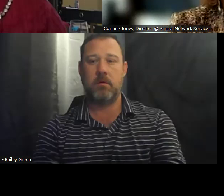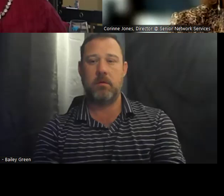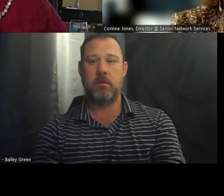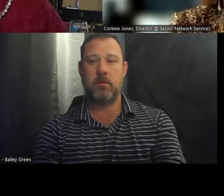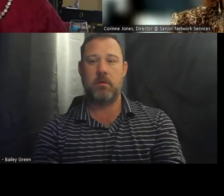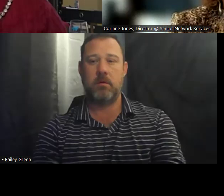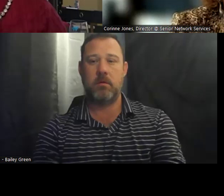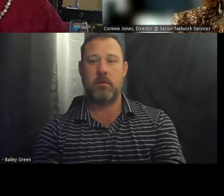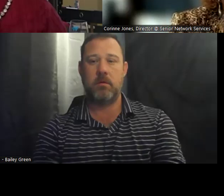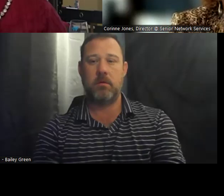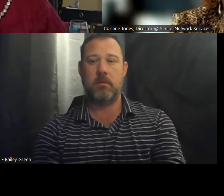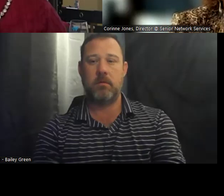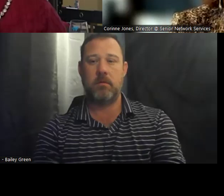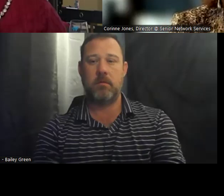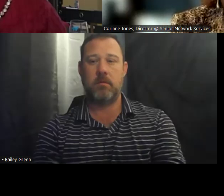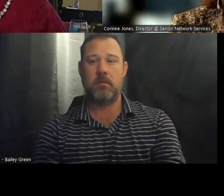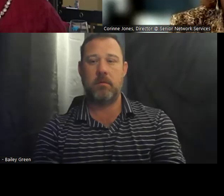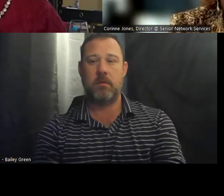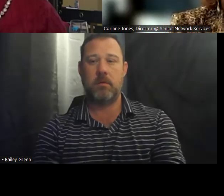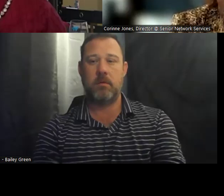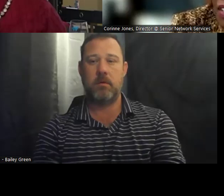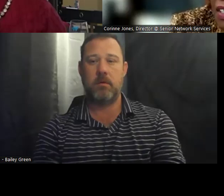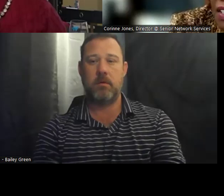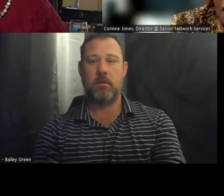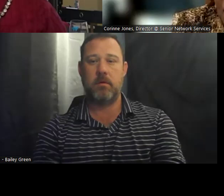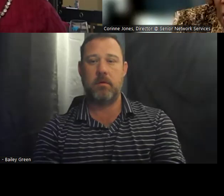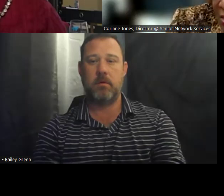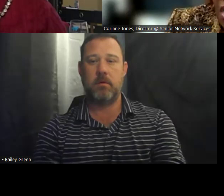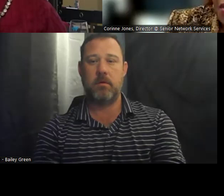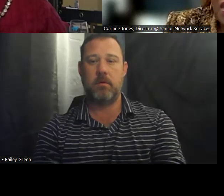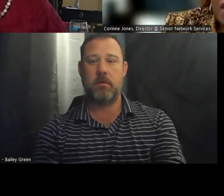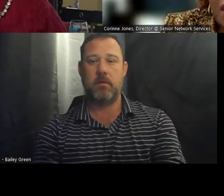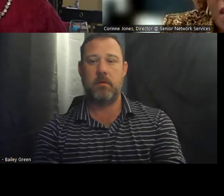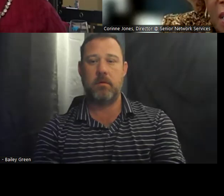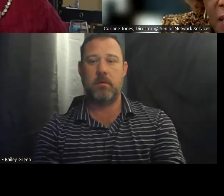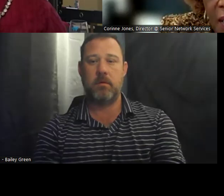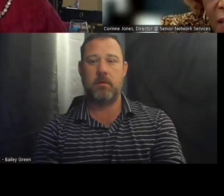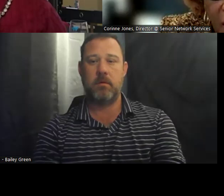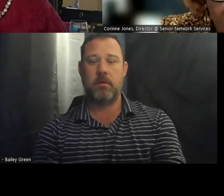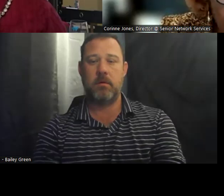You're still on mute.